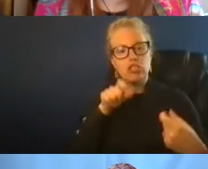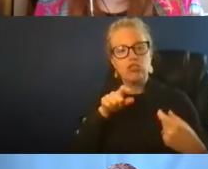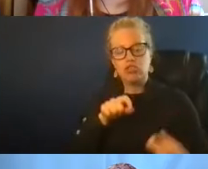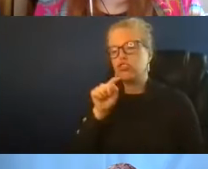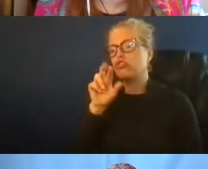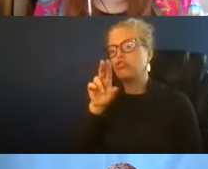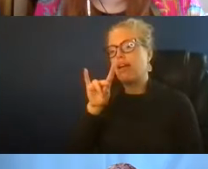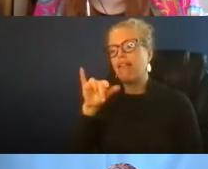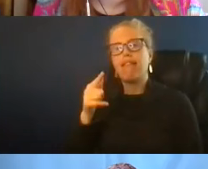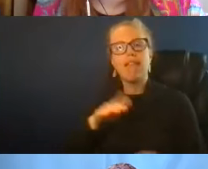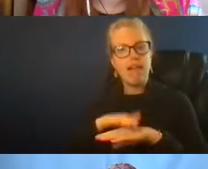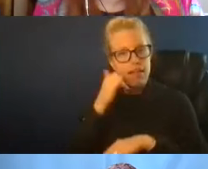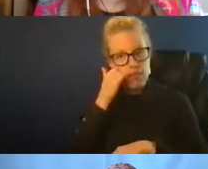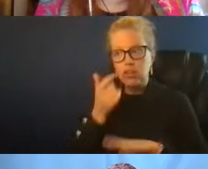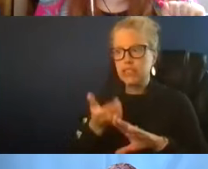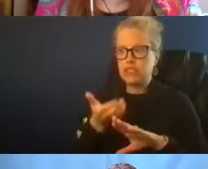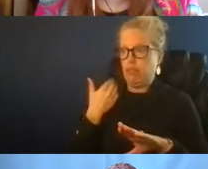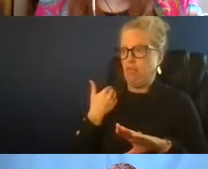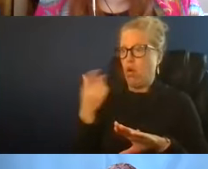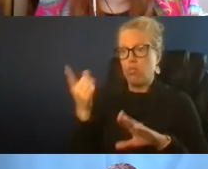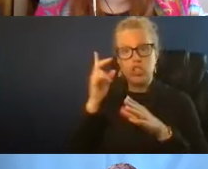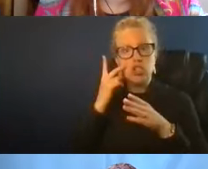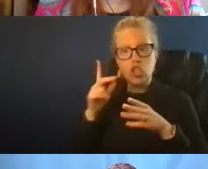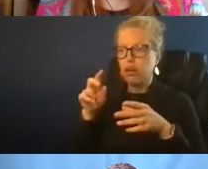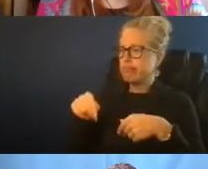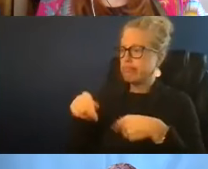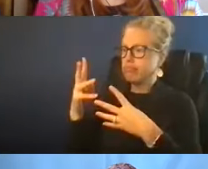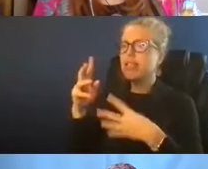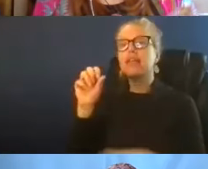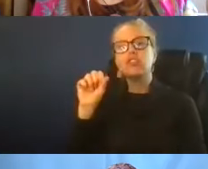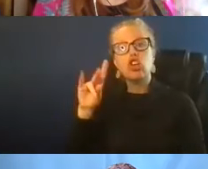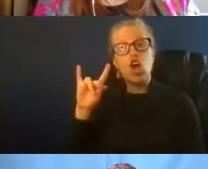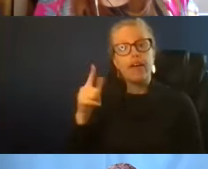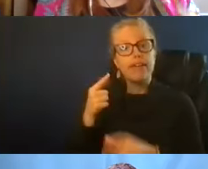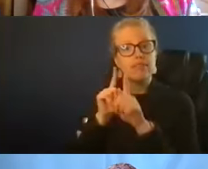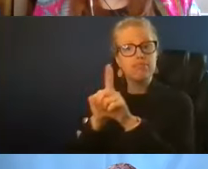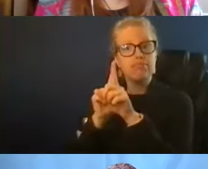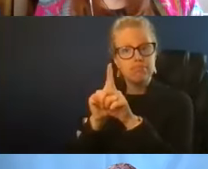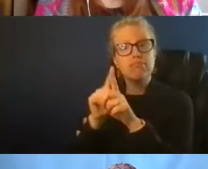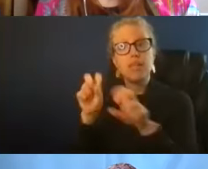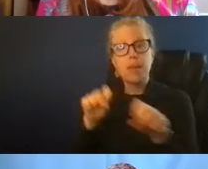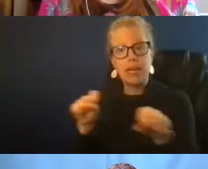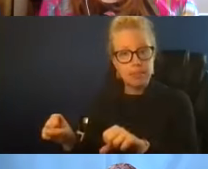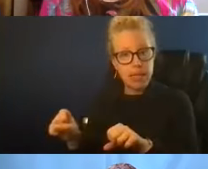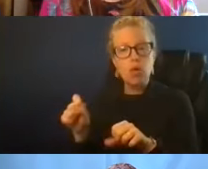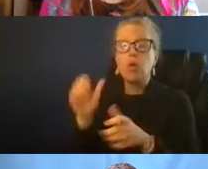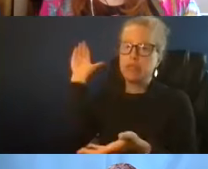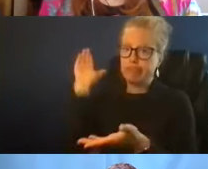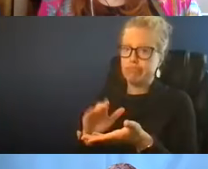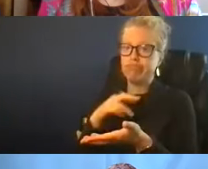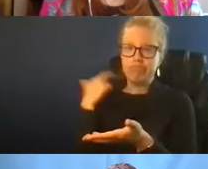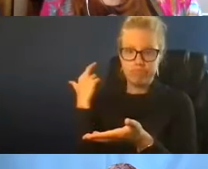because as somebody said earlier, stalking is a possibility. So we want to mitigate the risk of that whenever possible as